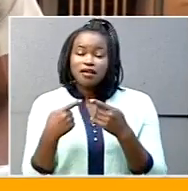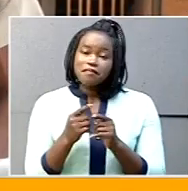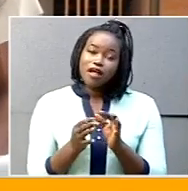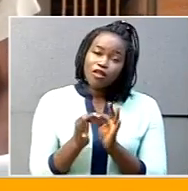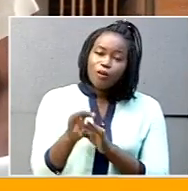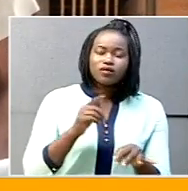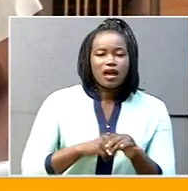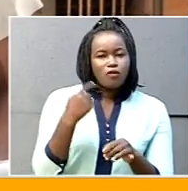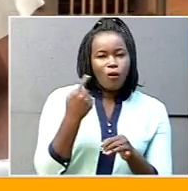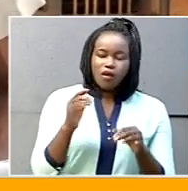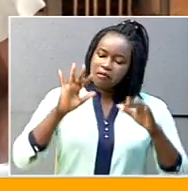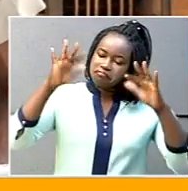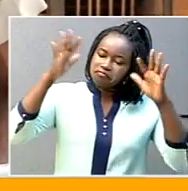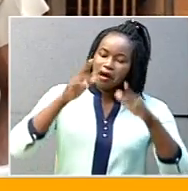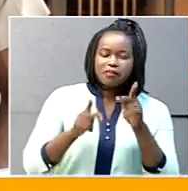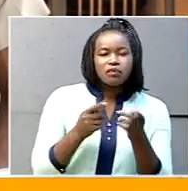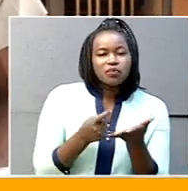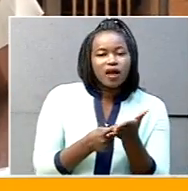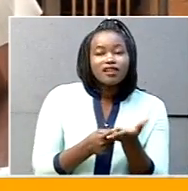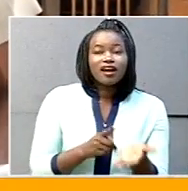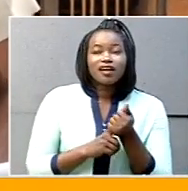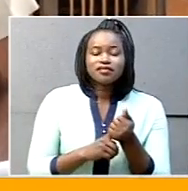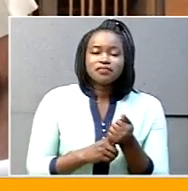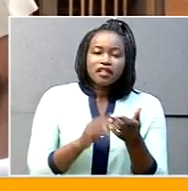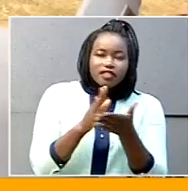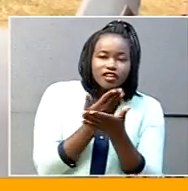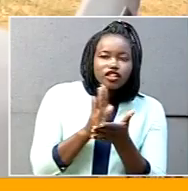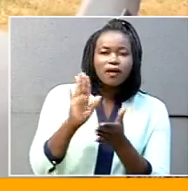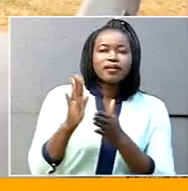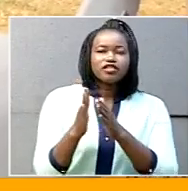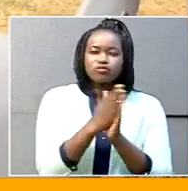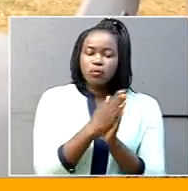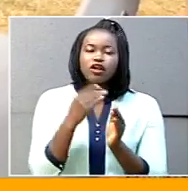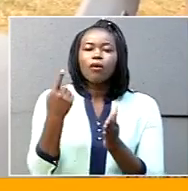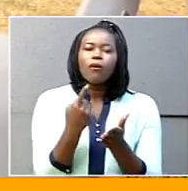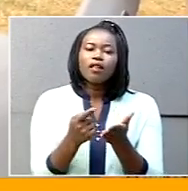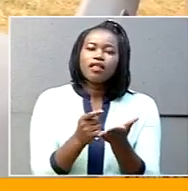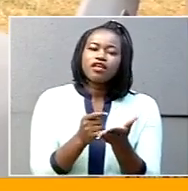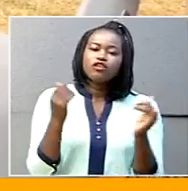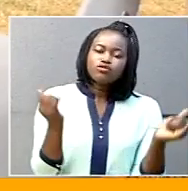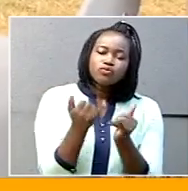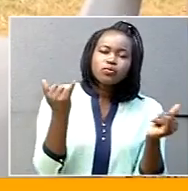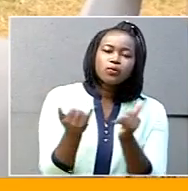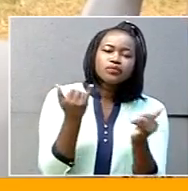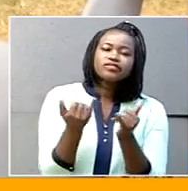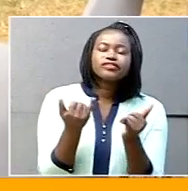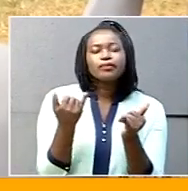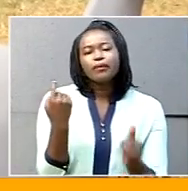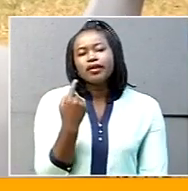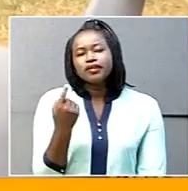only appreciation innovators in Uganda have received is sharing their success stories in print media and TV newsroom footage